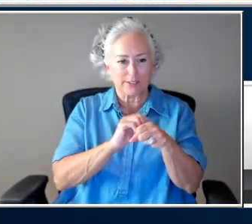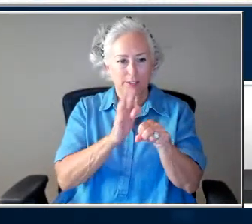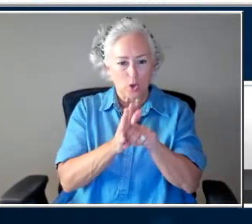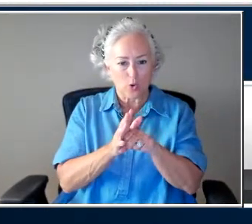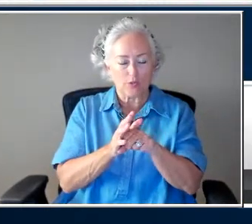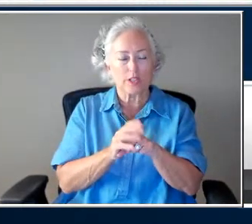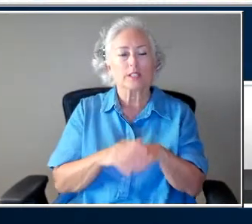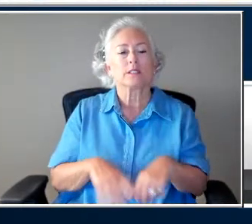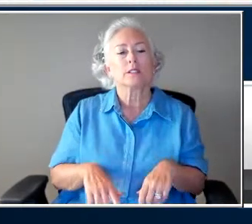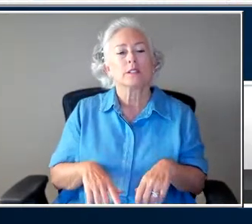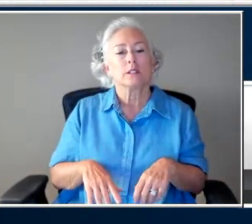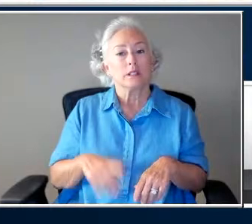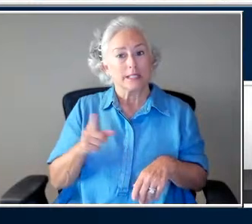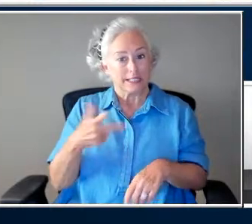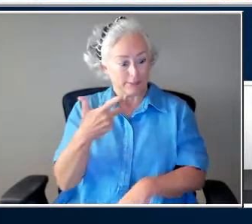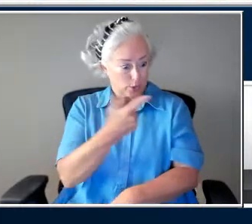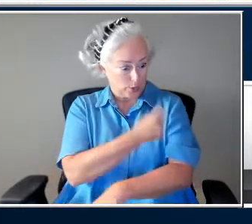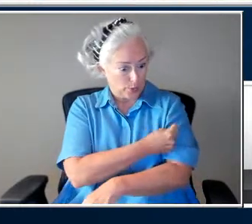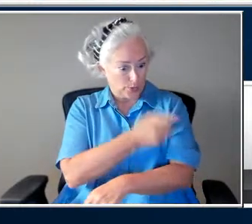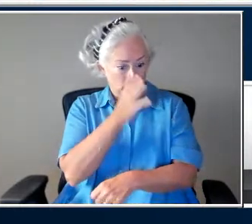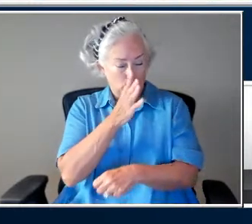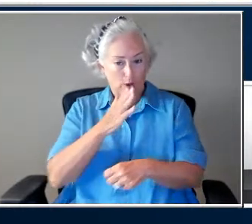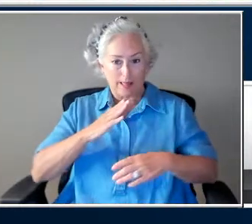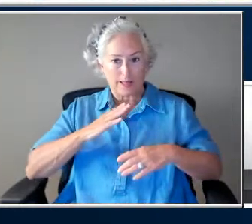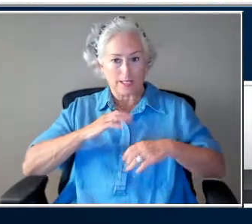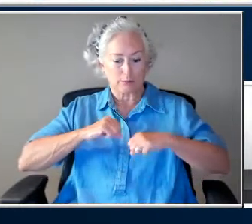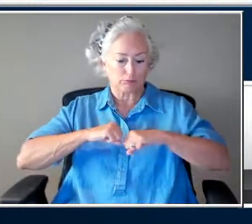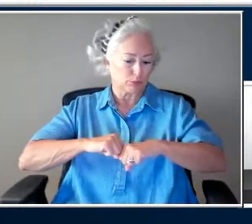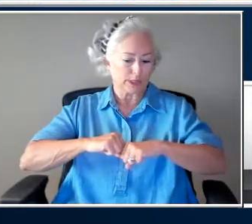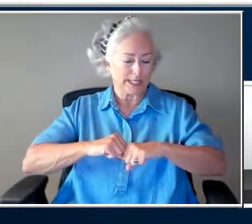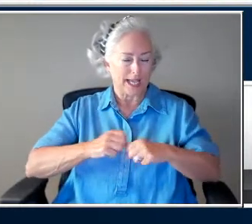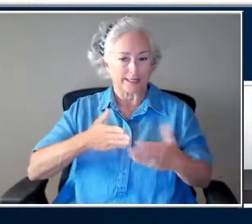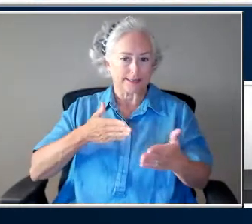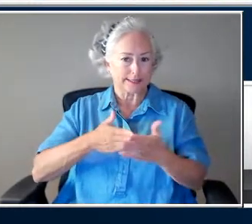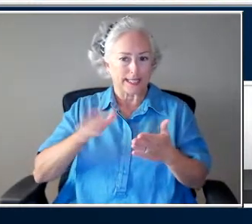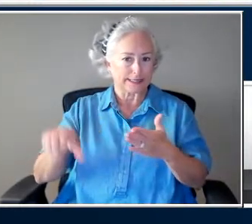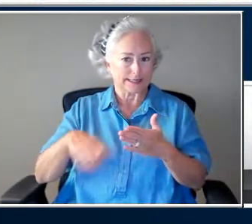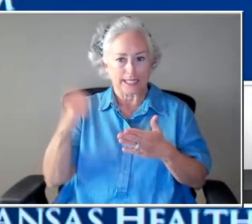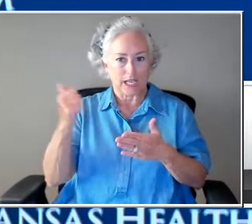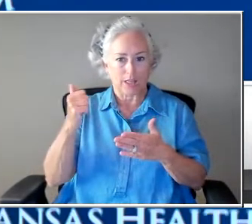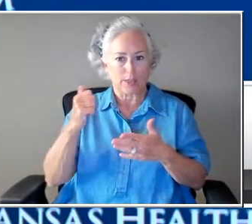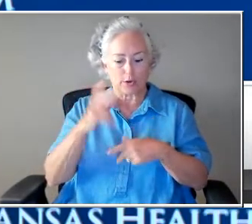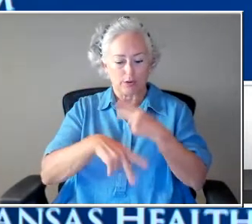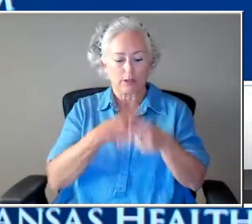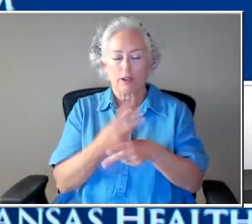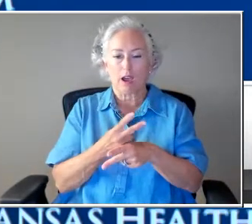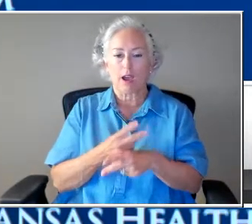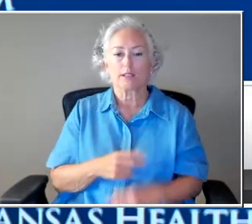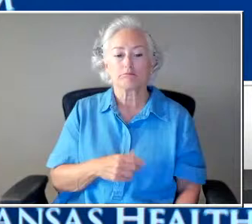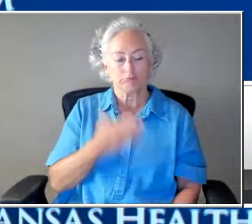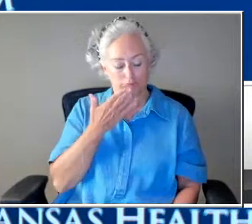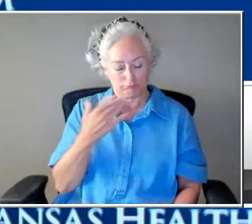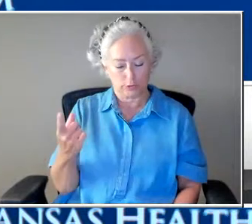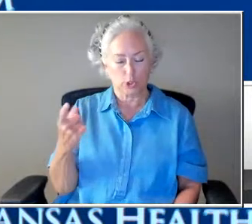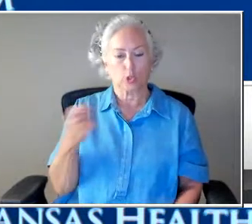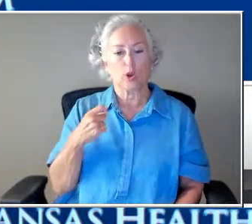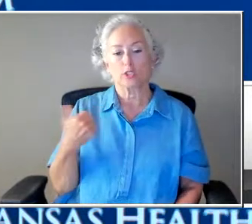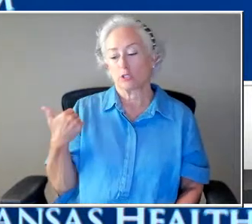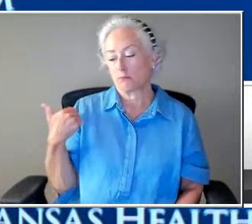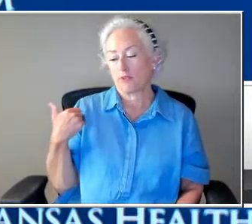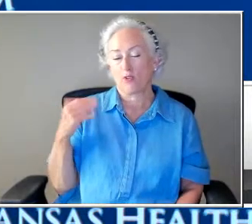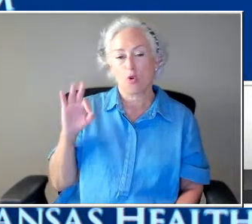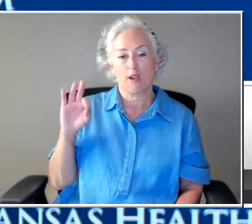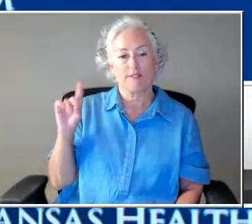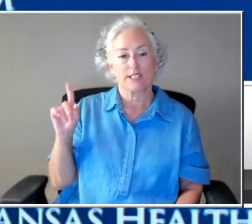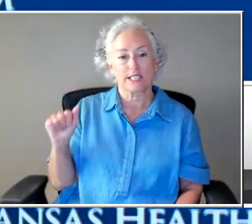it still protect against the other variants? Do they all exist at the same time? Yeah, I think that's a good question. So originally the FDA said we recommend